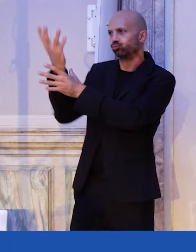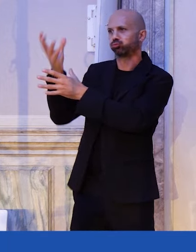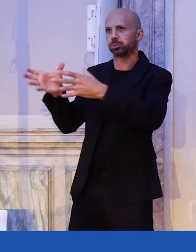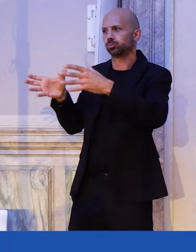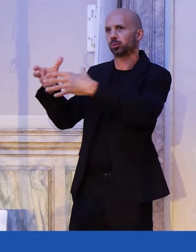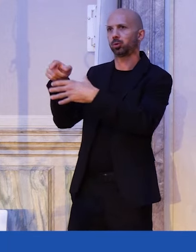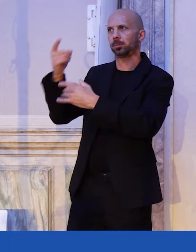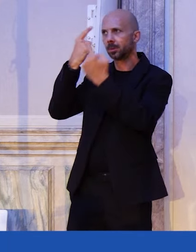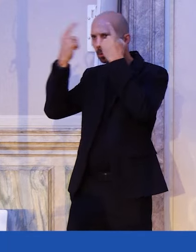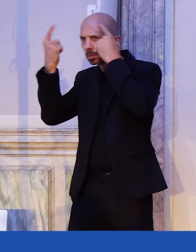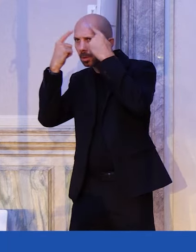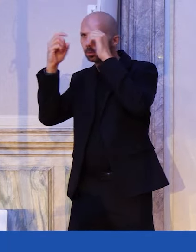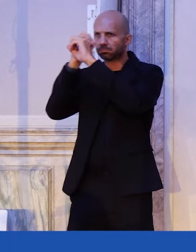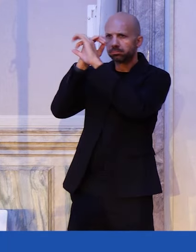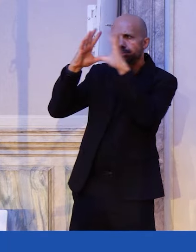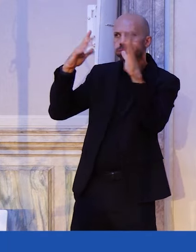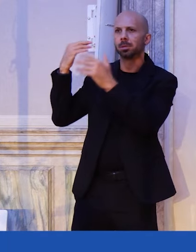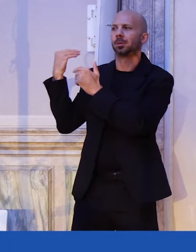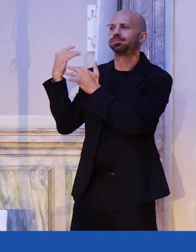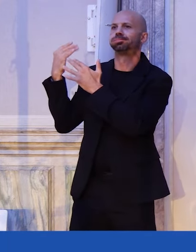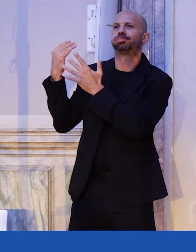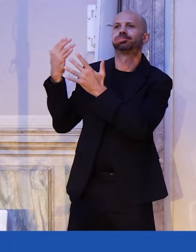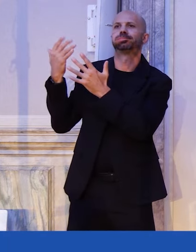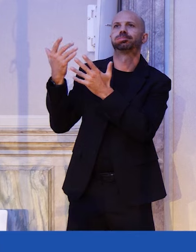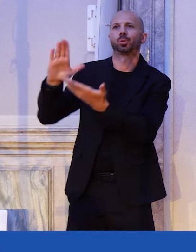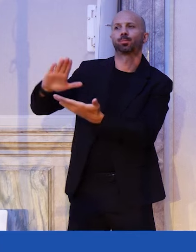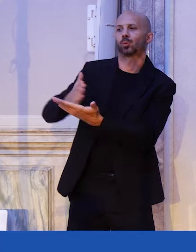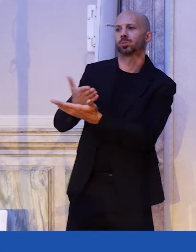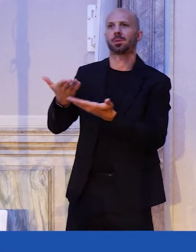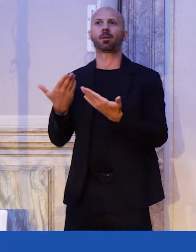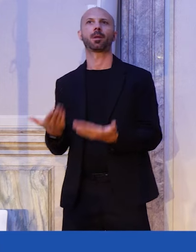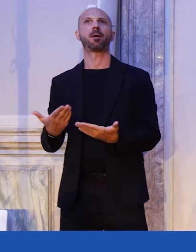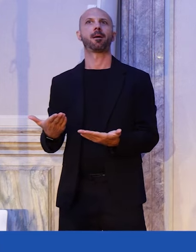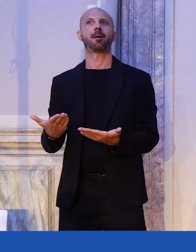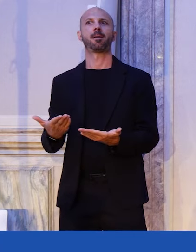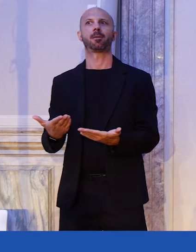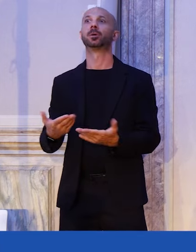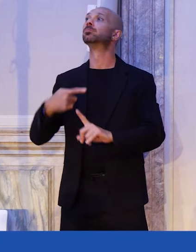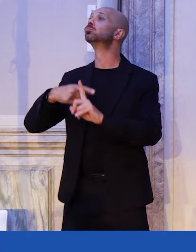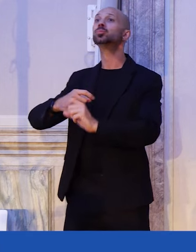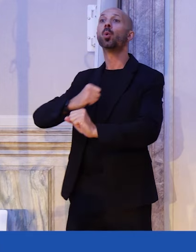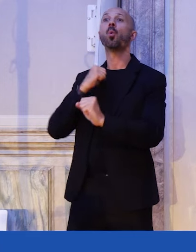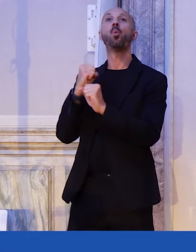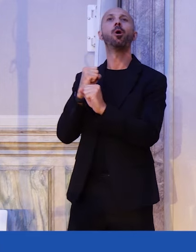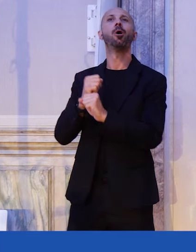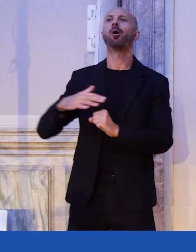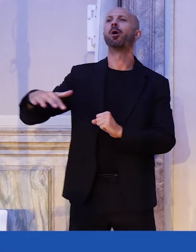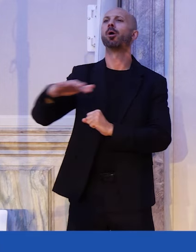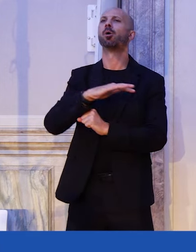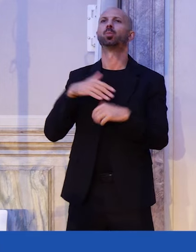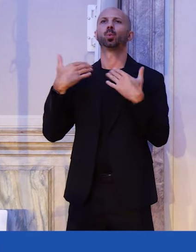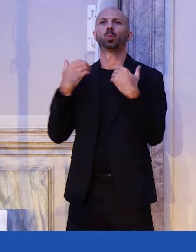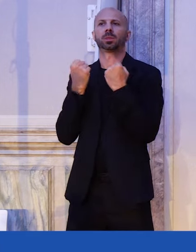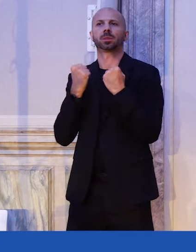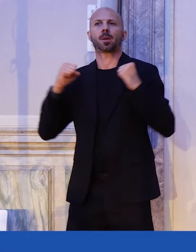democracy has made Ensemble mad the unique institution it is today for over four decades it has been our